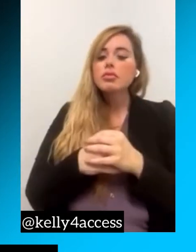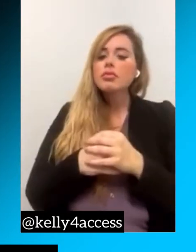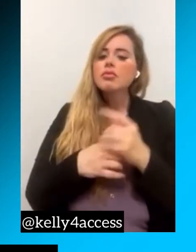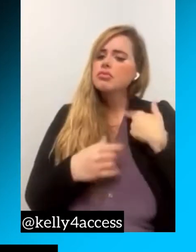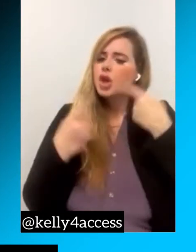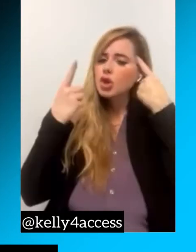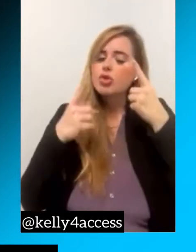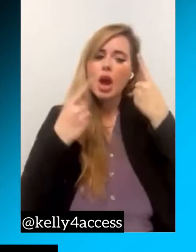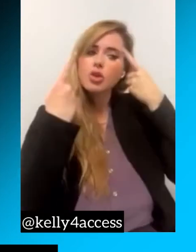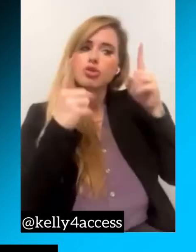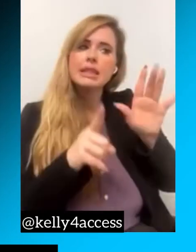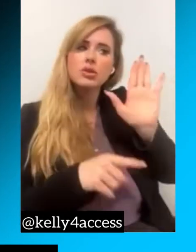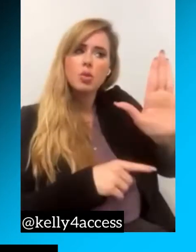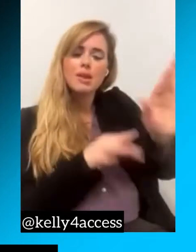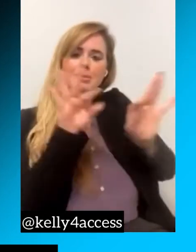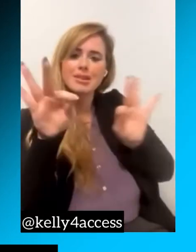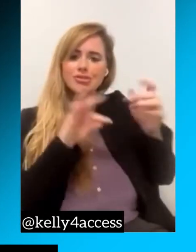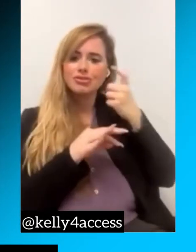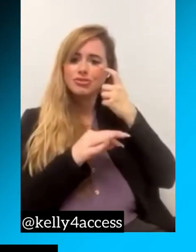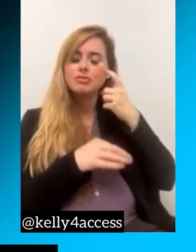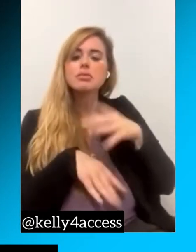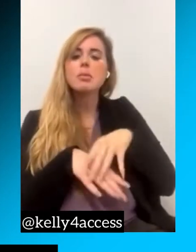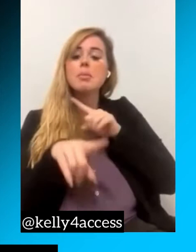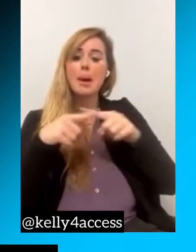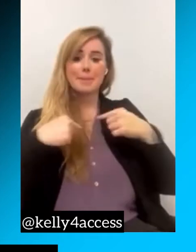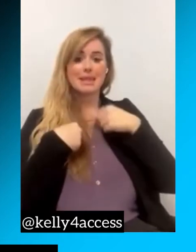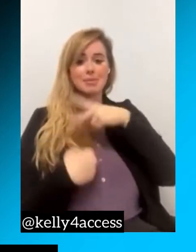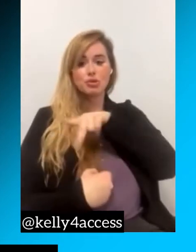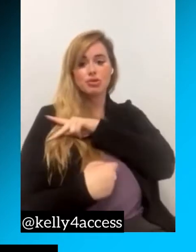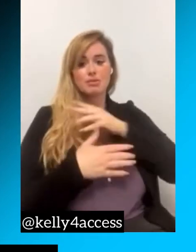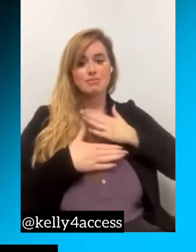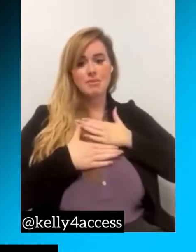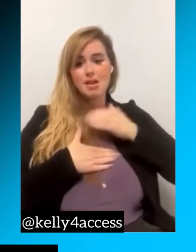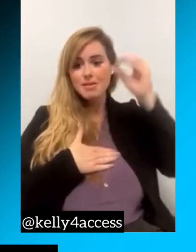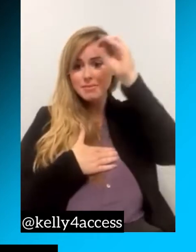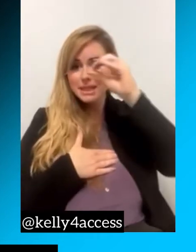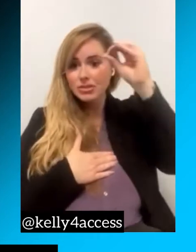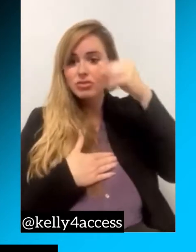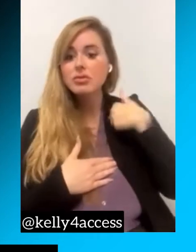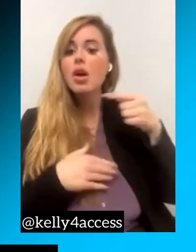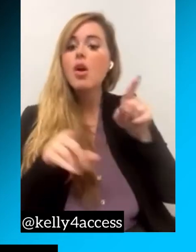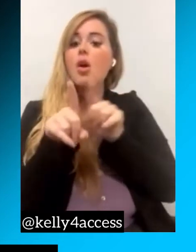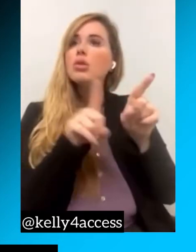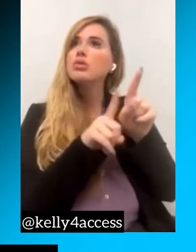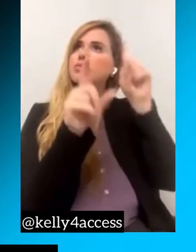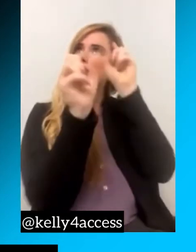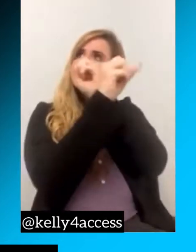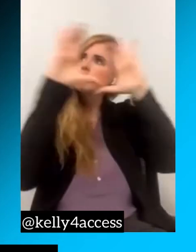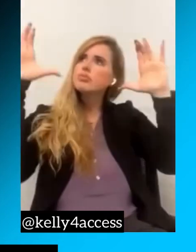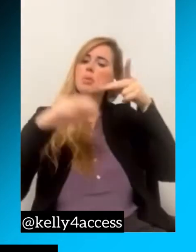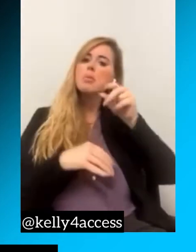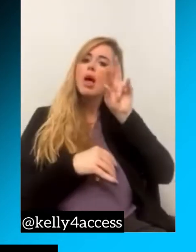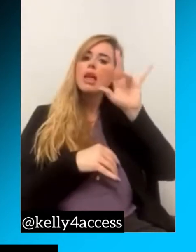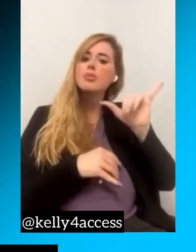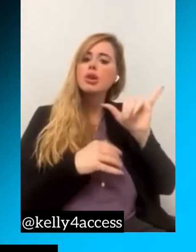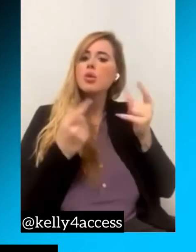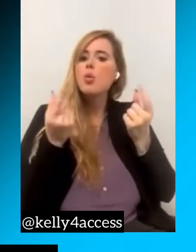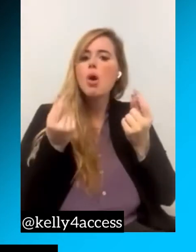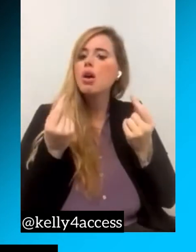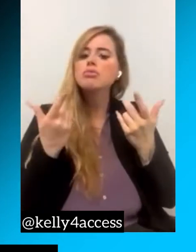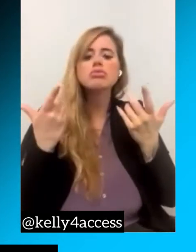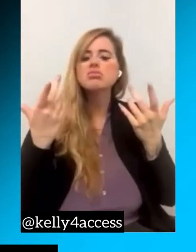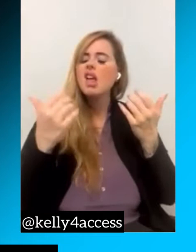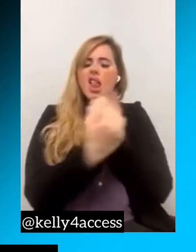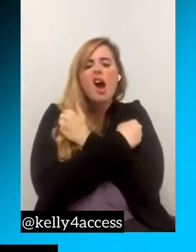polyamory. Personally, this is my own personal opinion, I also think of it as infinite love. Like polyamory is the ability to